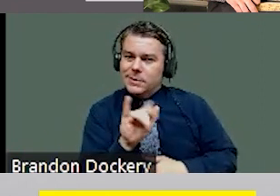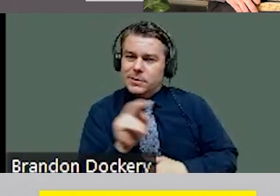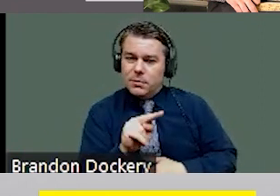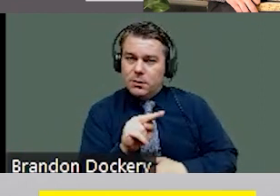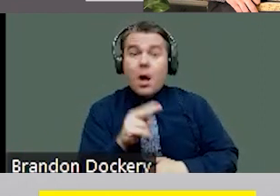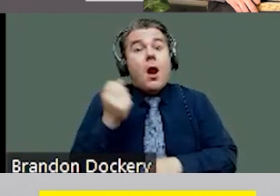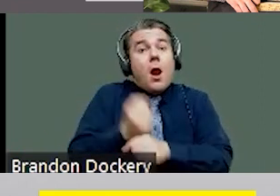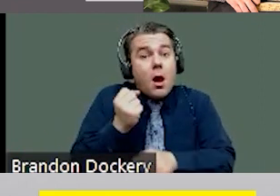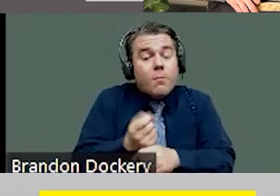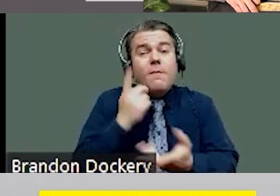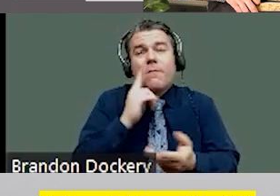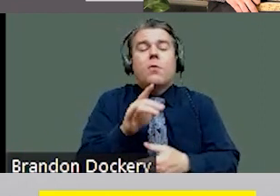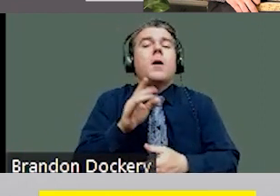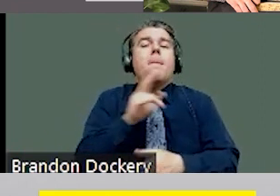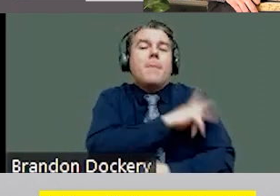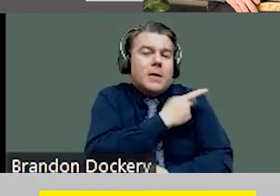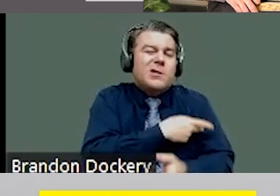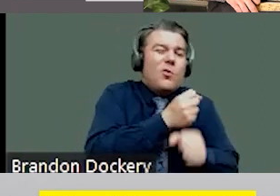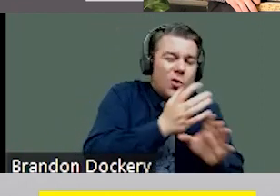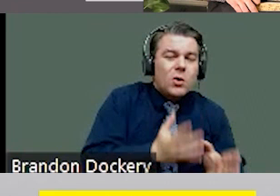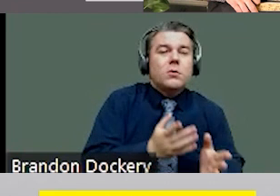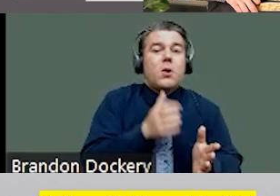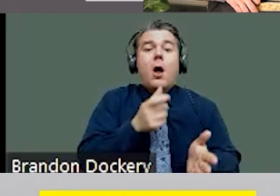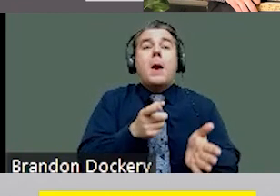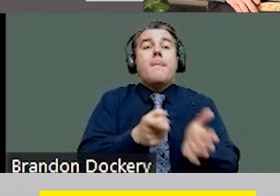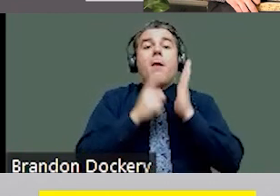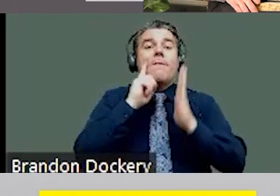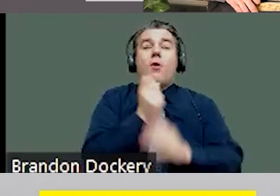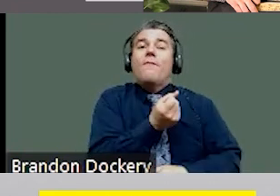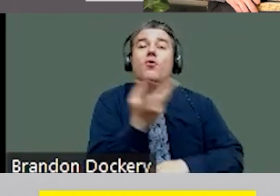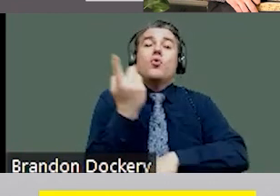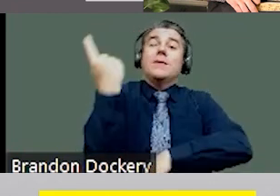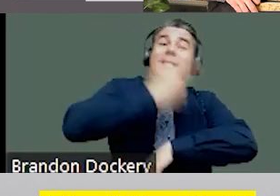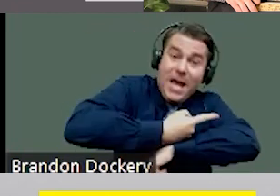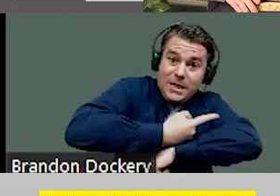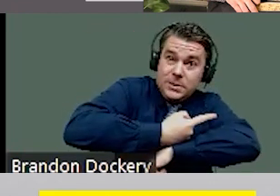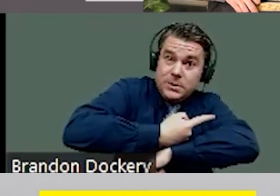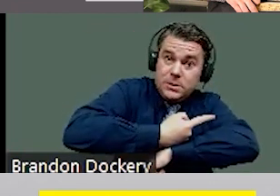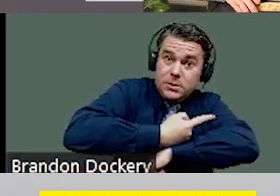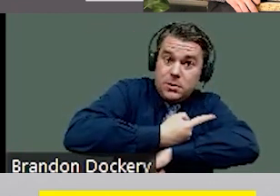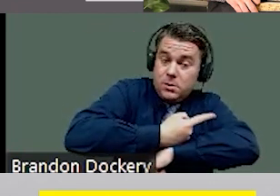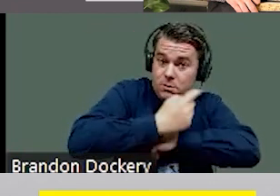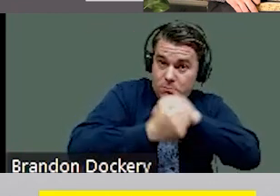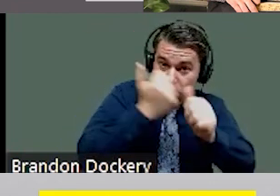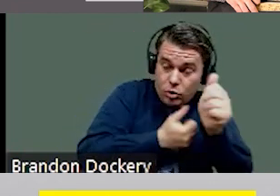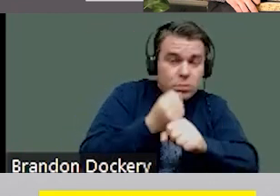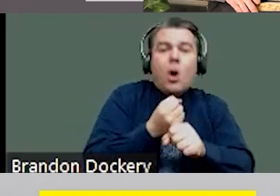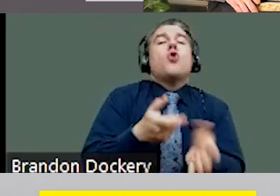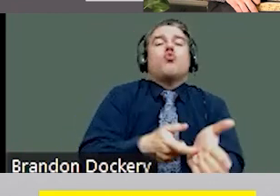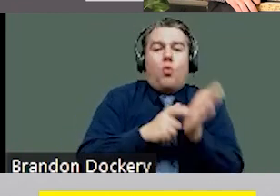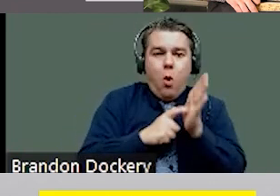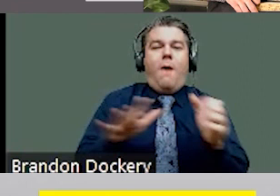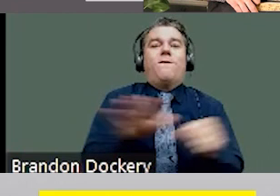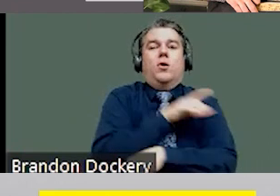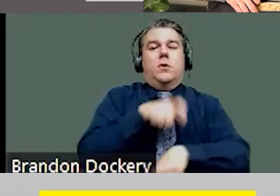The labor of patient/workers was not demanded for merely a few days each year. It was required